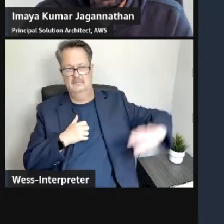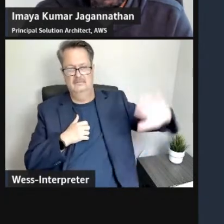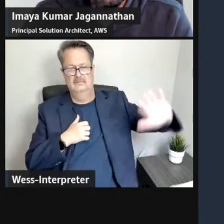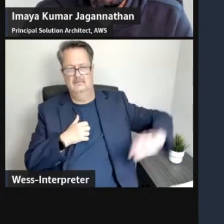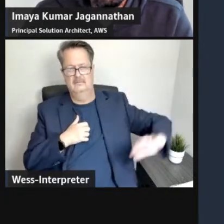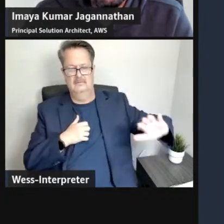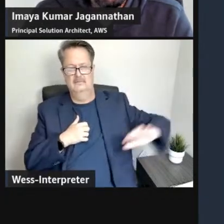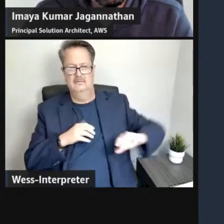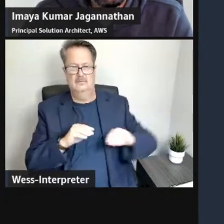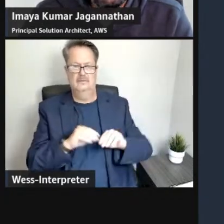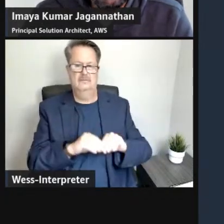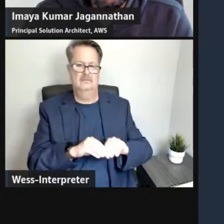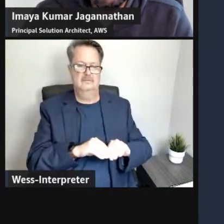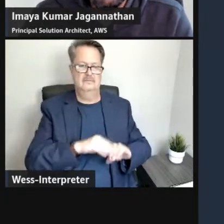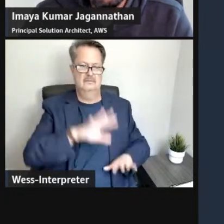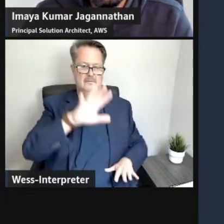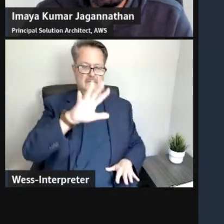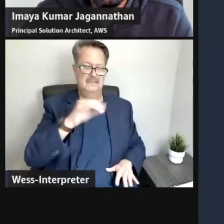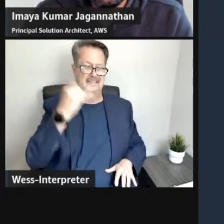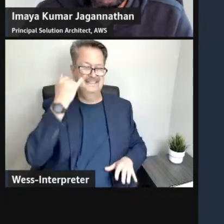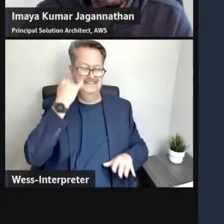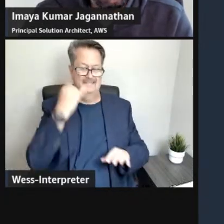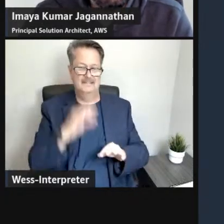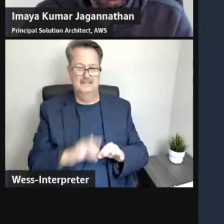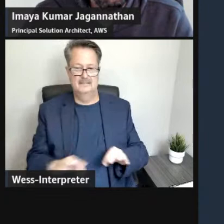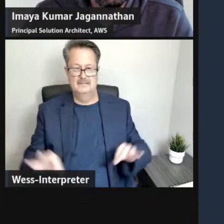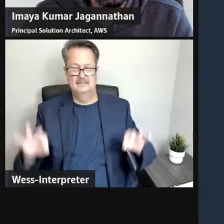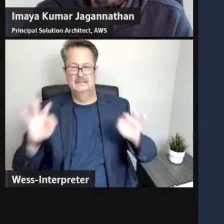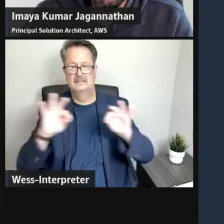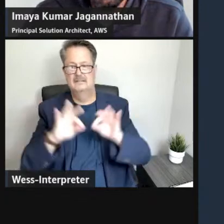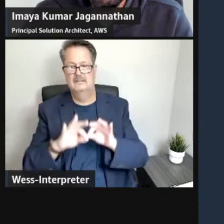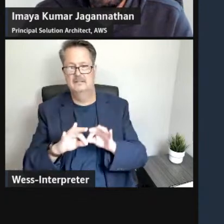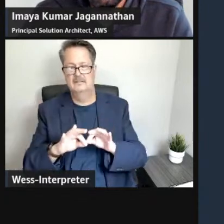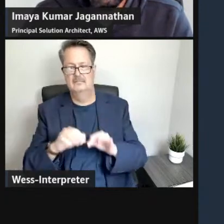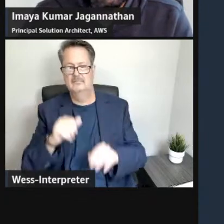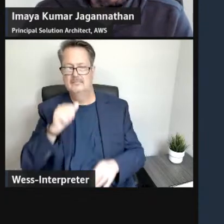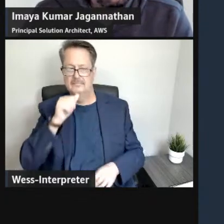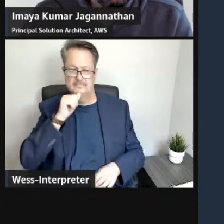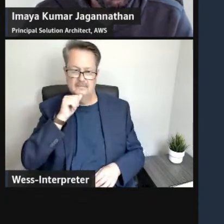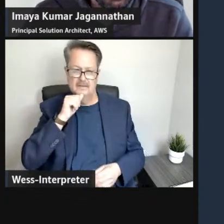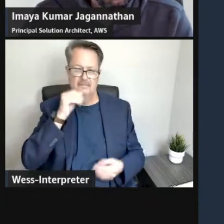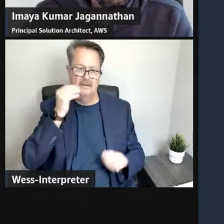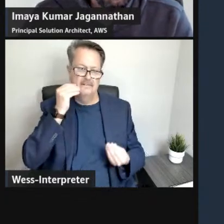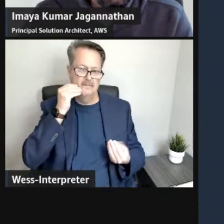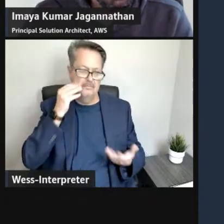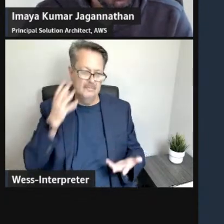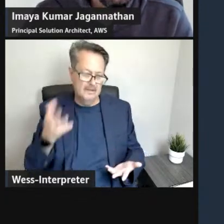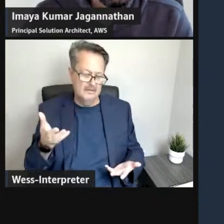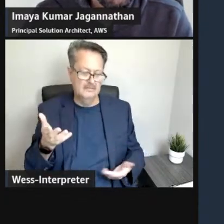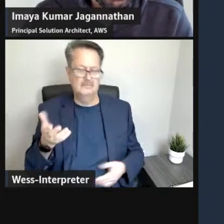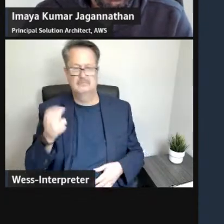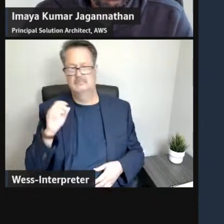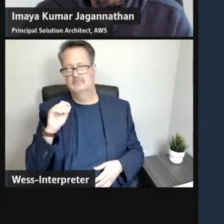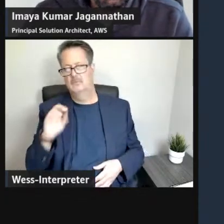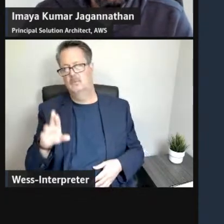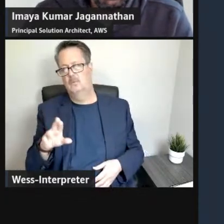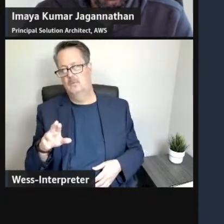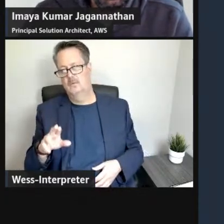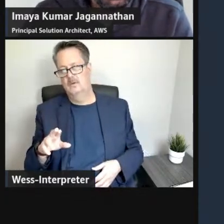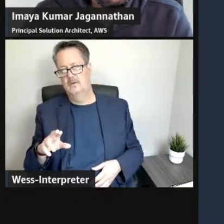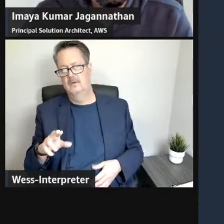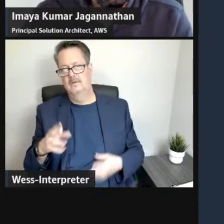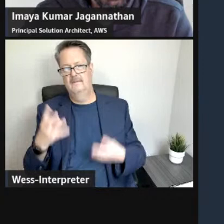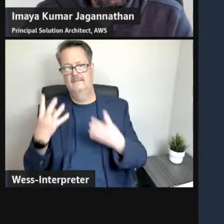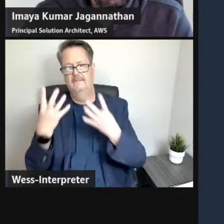distributed. So something that is central, such as redacting private information or maybe filtering some specific data,